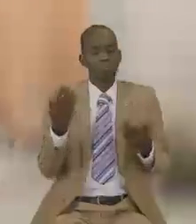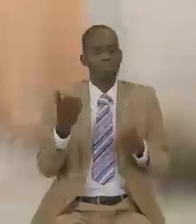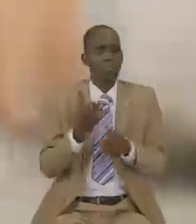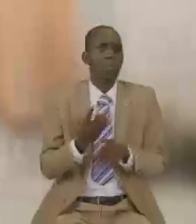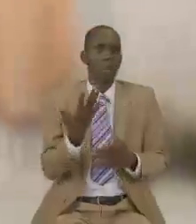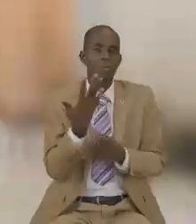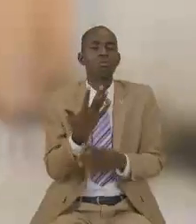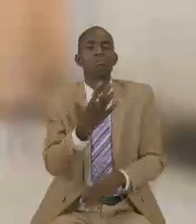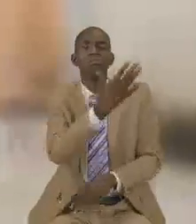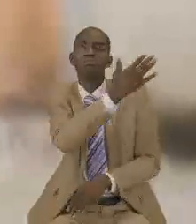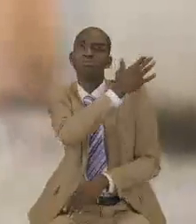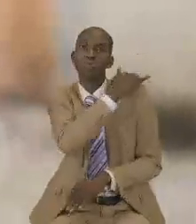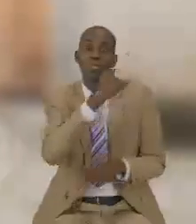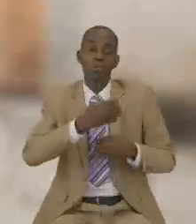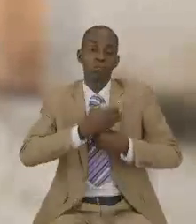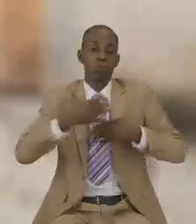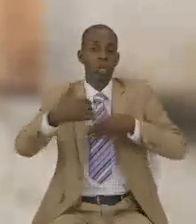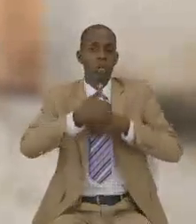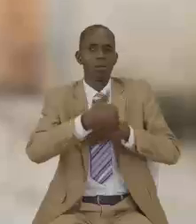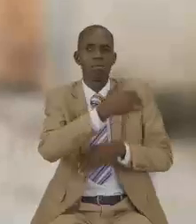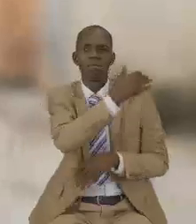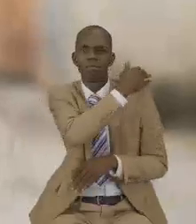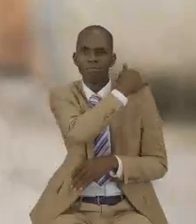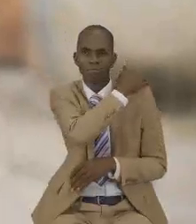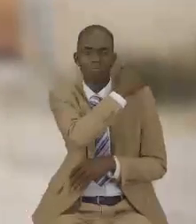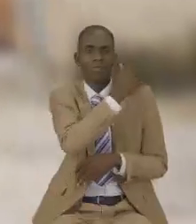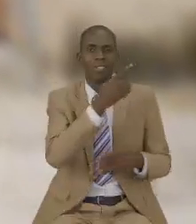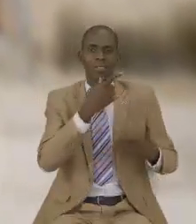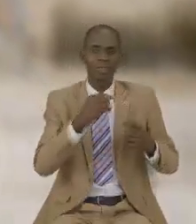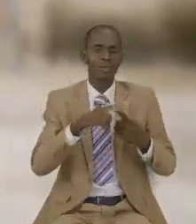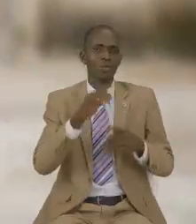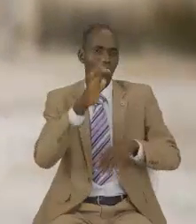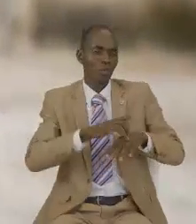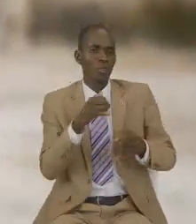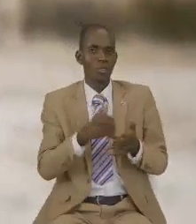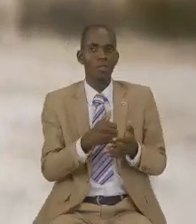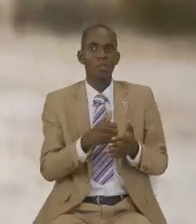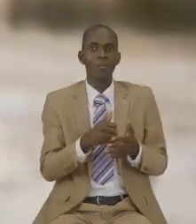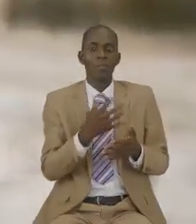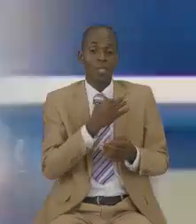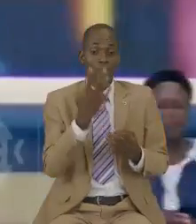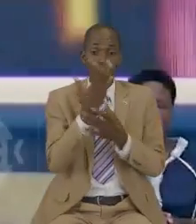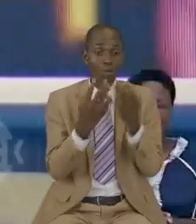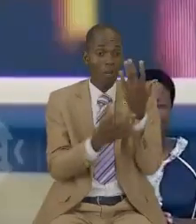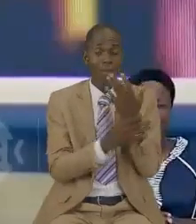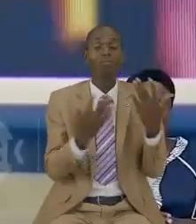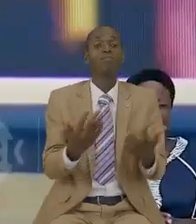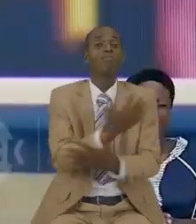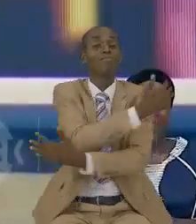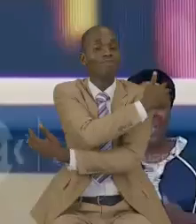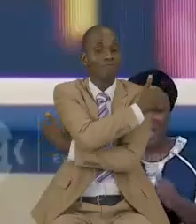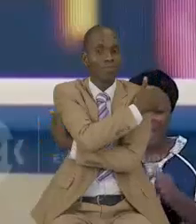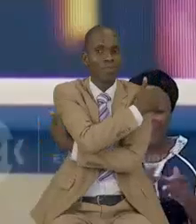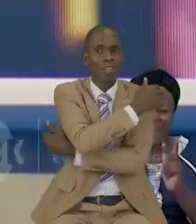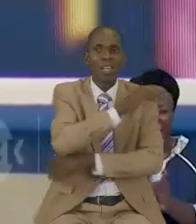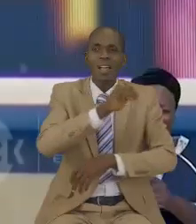hand like this. I can't put this one like this. I say, I'm not going to put one for head again. Look, I put them like this. I can't put the two of them like this. Every kind of